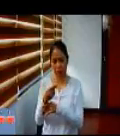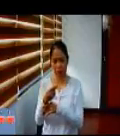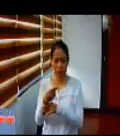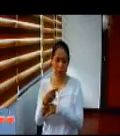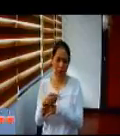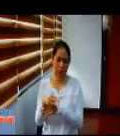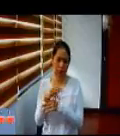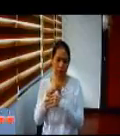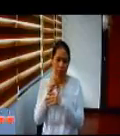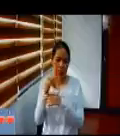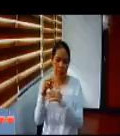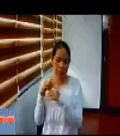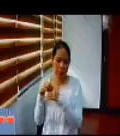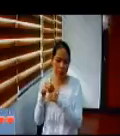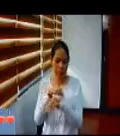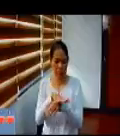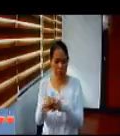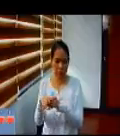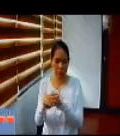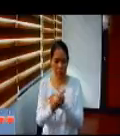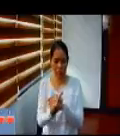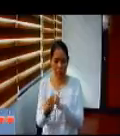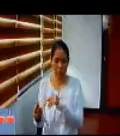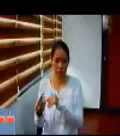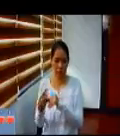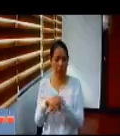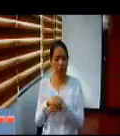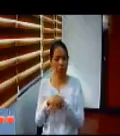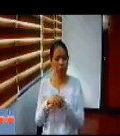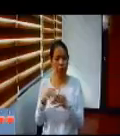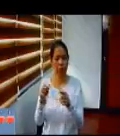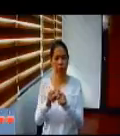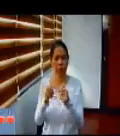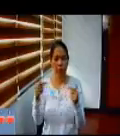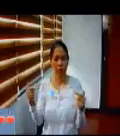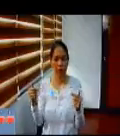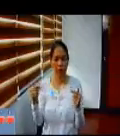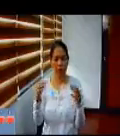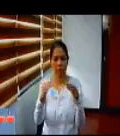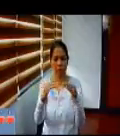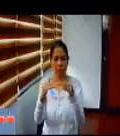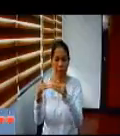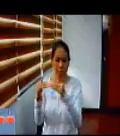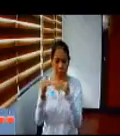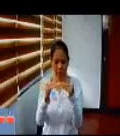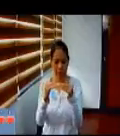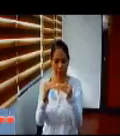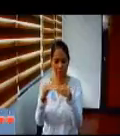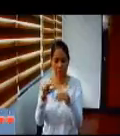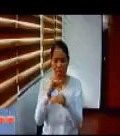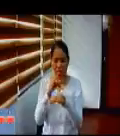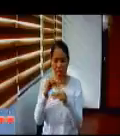anybody. Sabi nila, the great equalizer is climate change. I disagree.